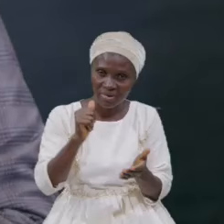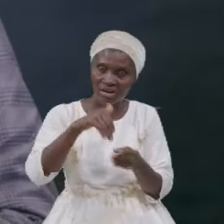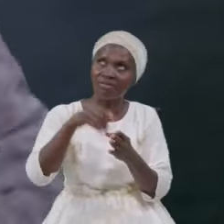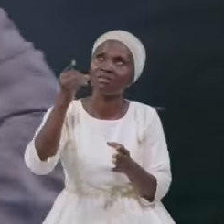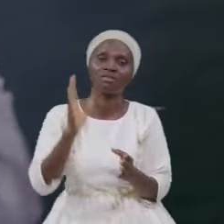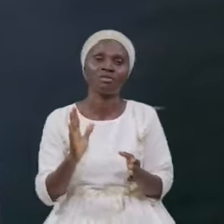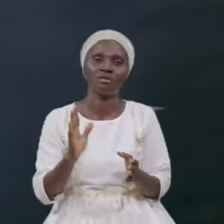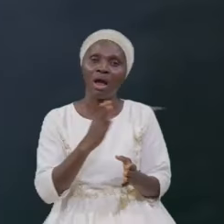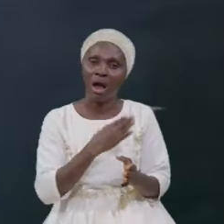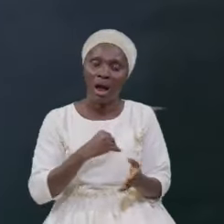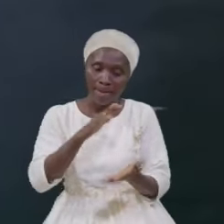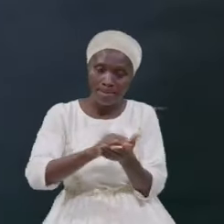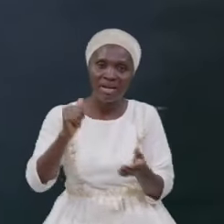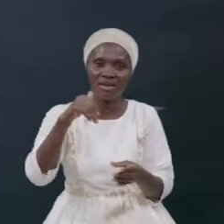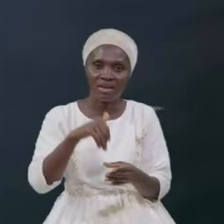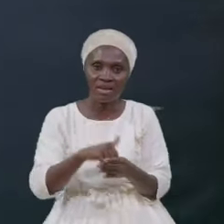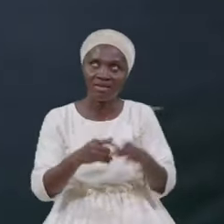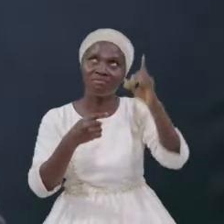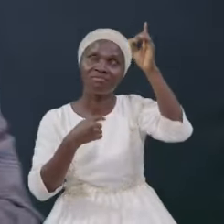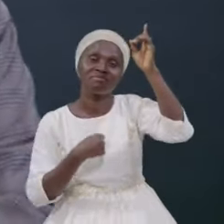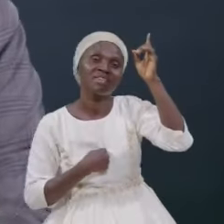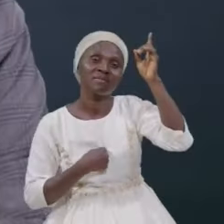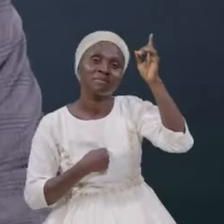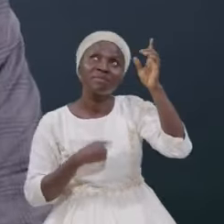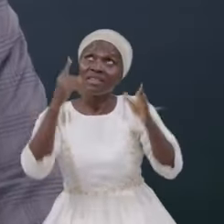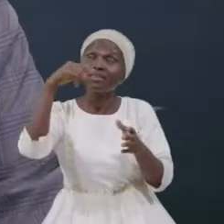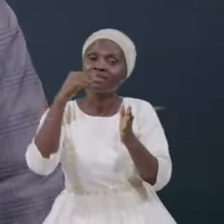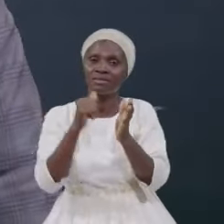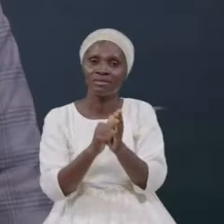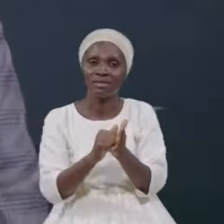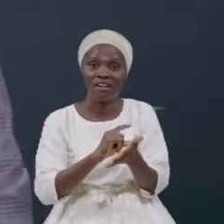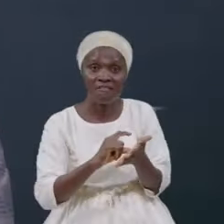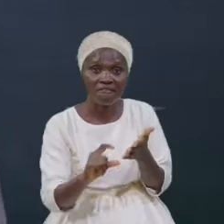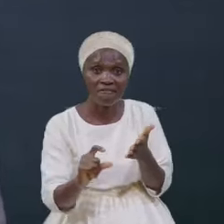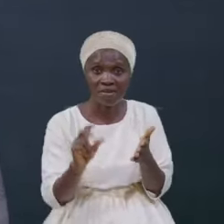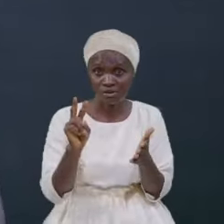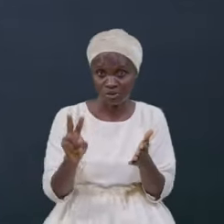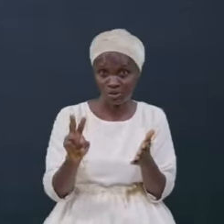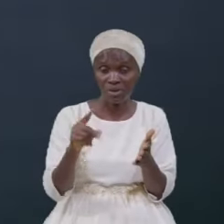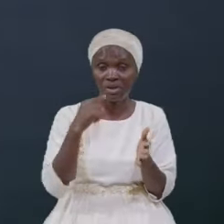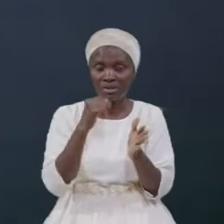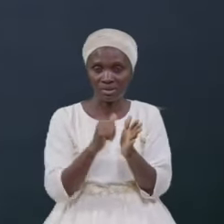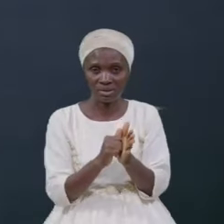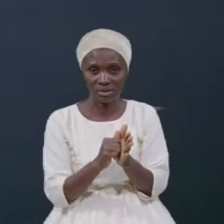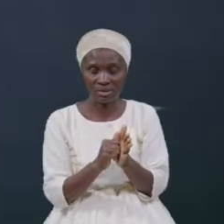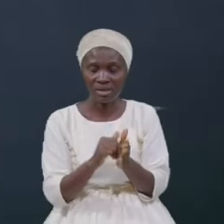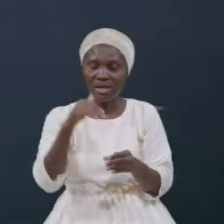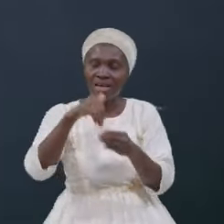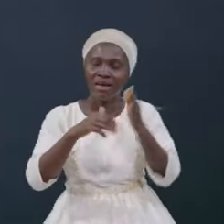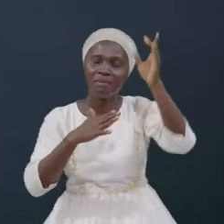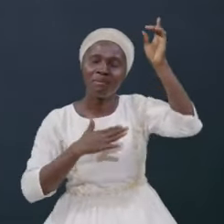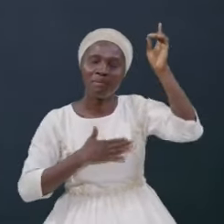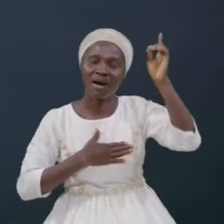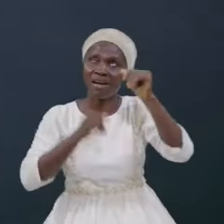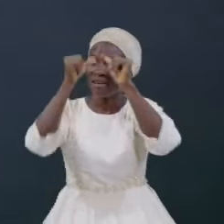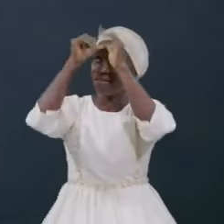me. It says in verse 2, it says, in my Father's house are many mansions.